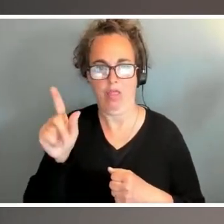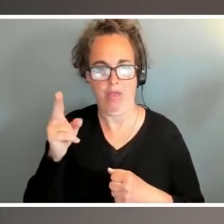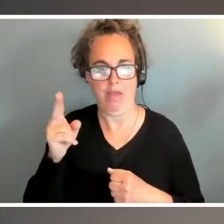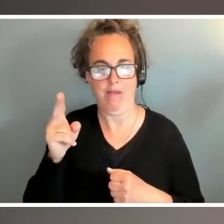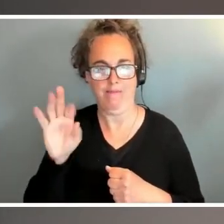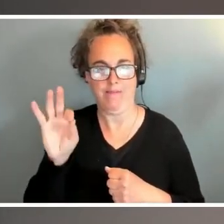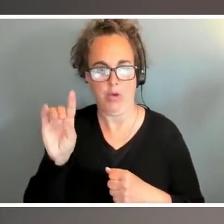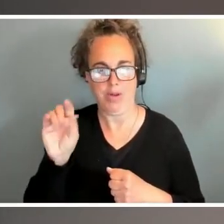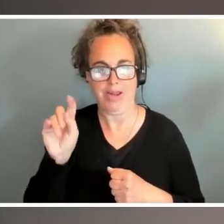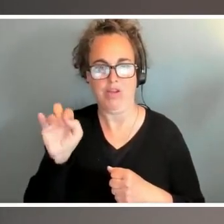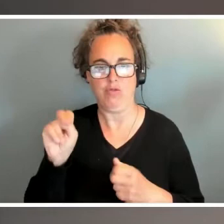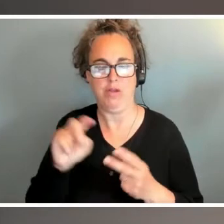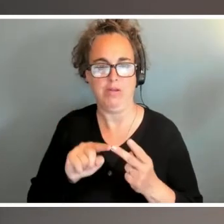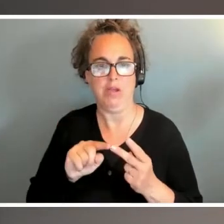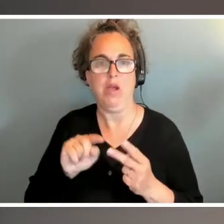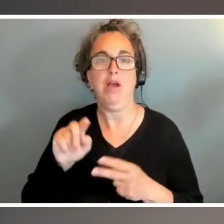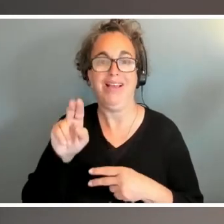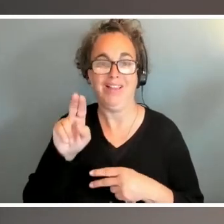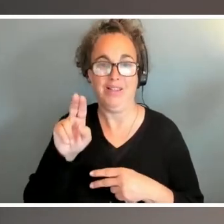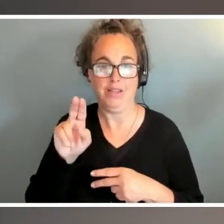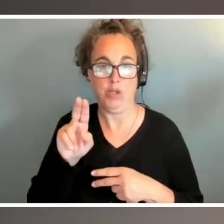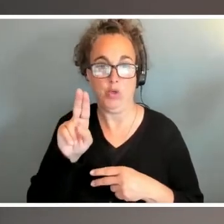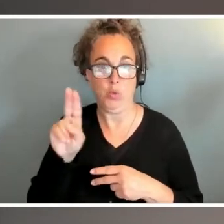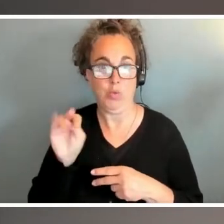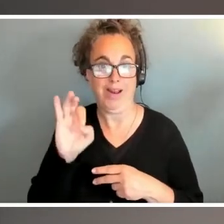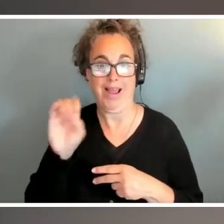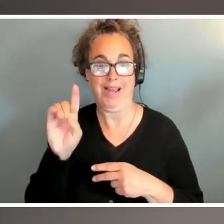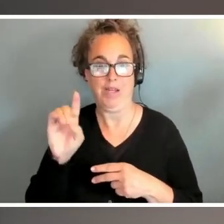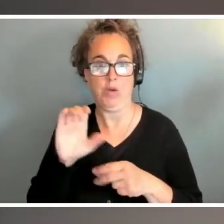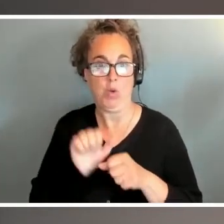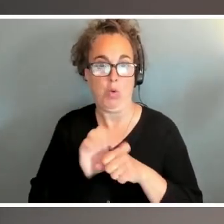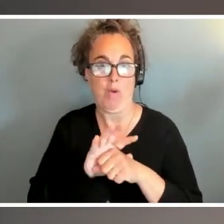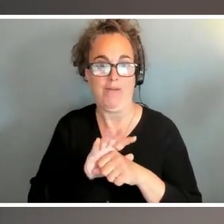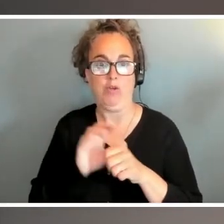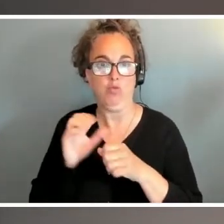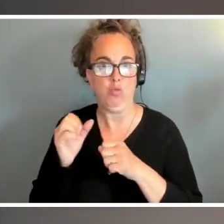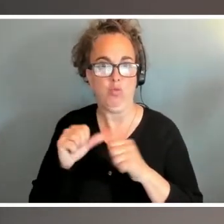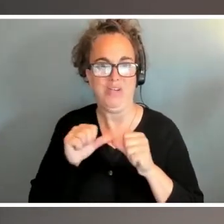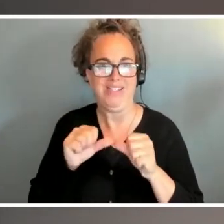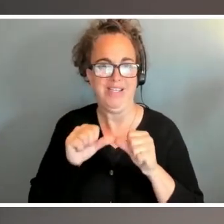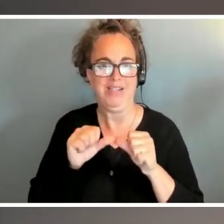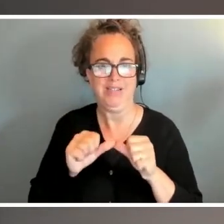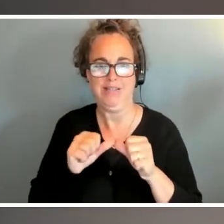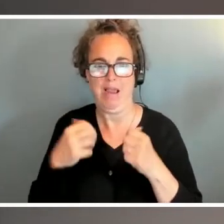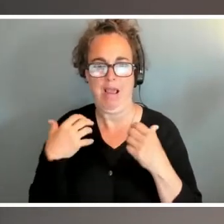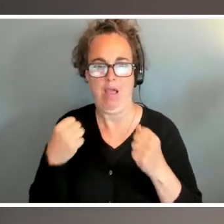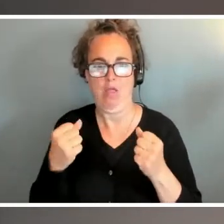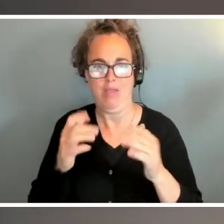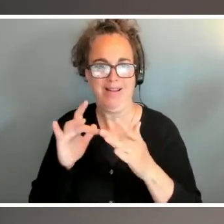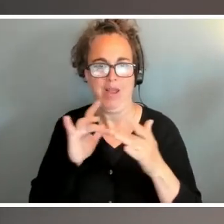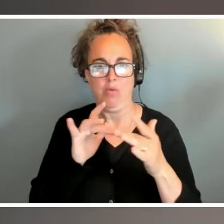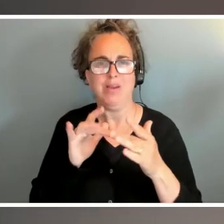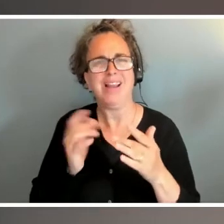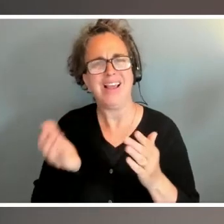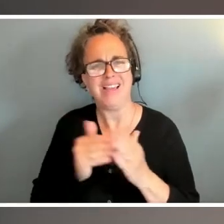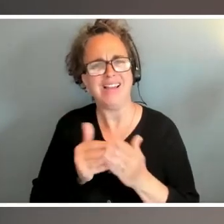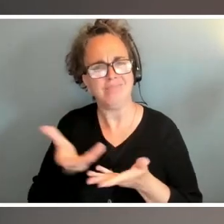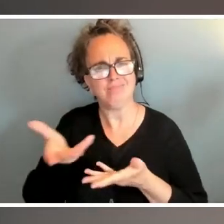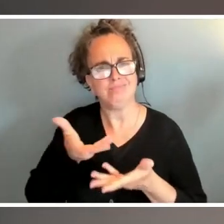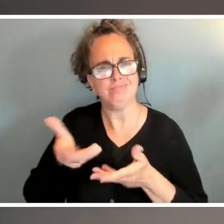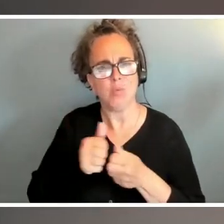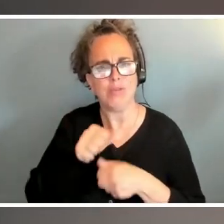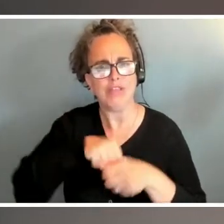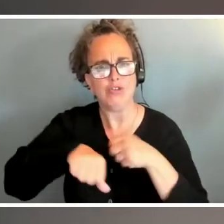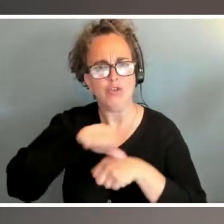National COVID-19 Resiliency Network. And just a reminder to engage with each other using the chat function. And if